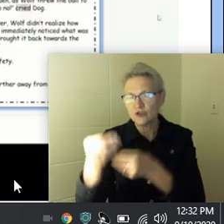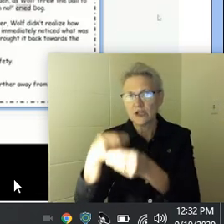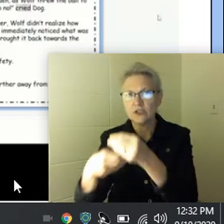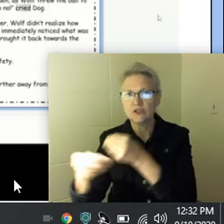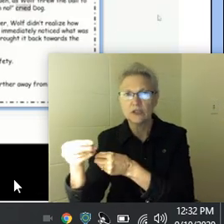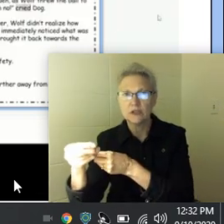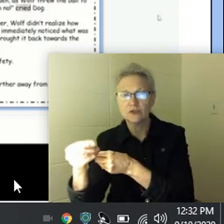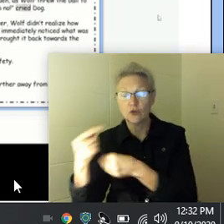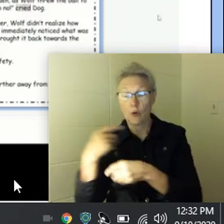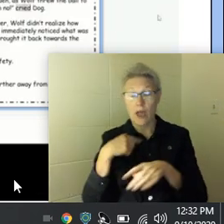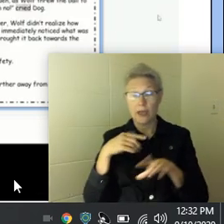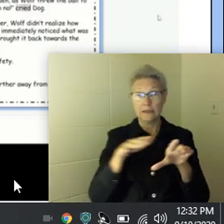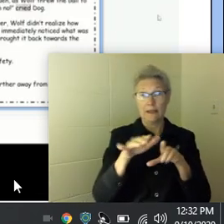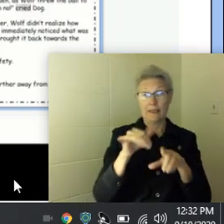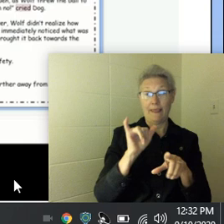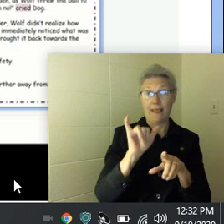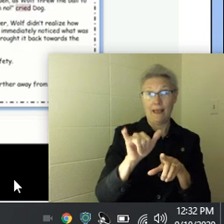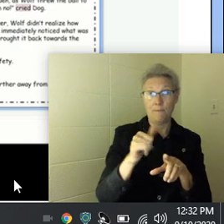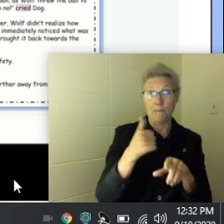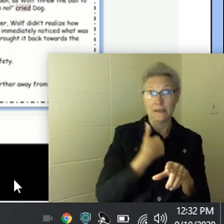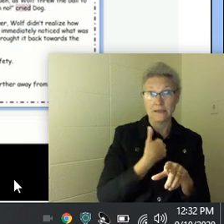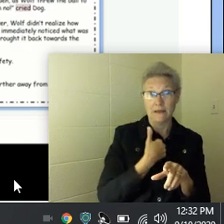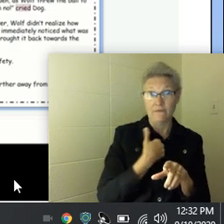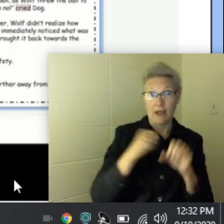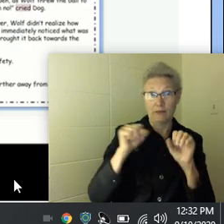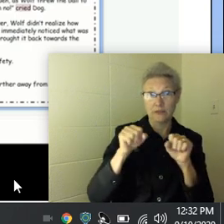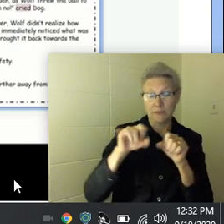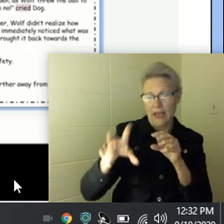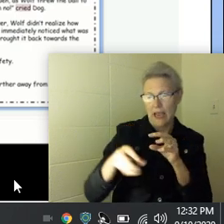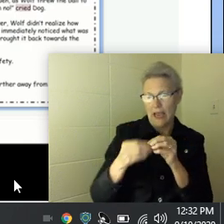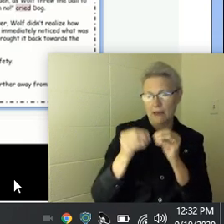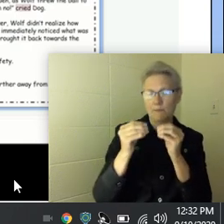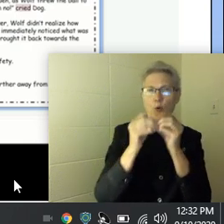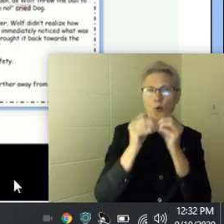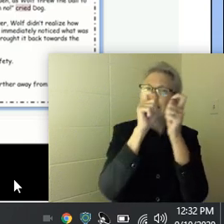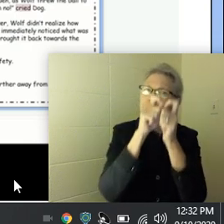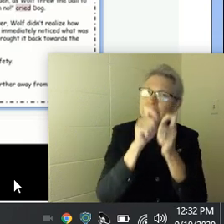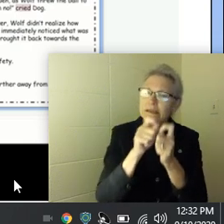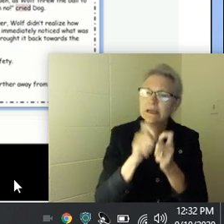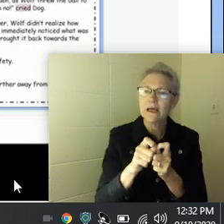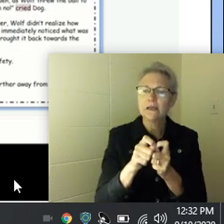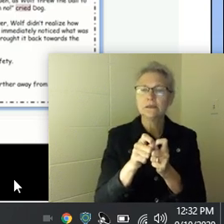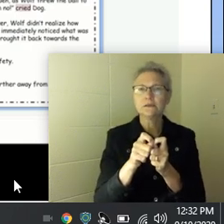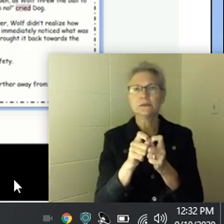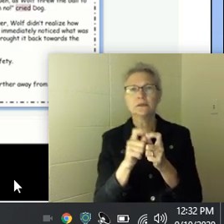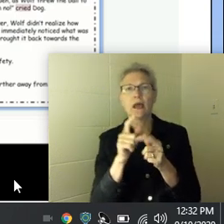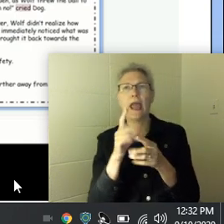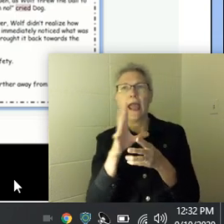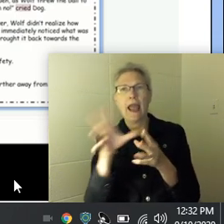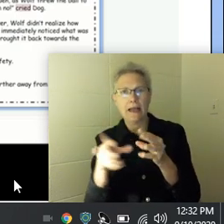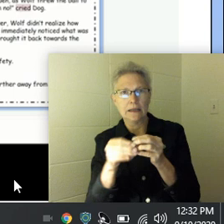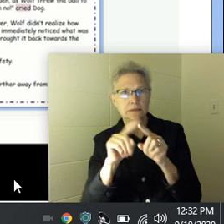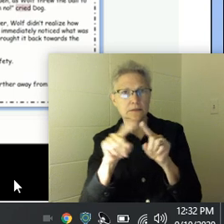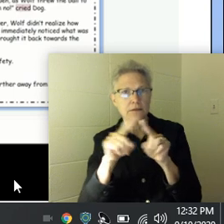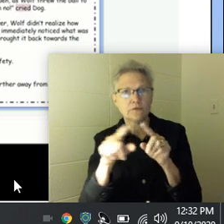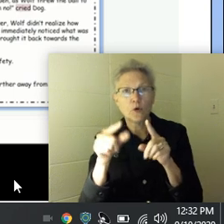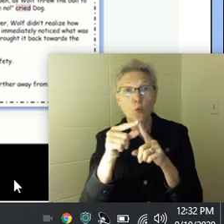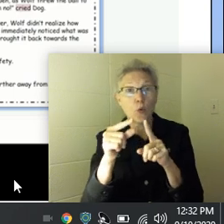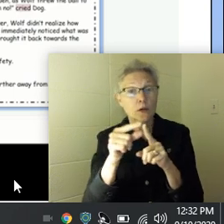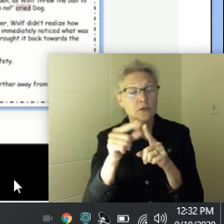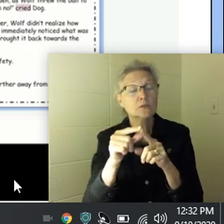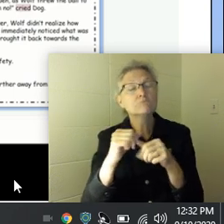that on my own, and I was able to add more details and add different words to